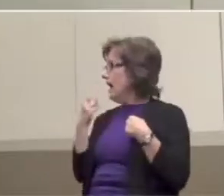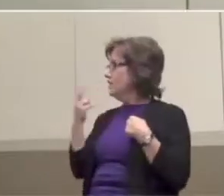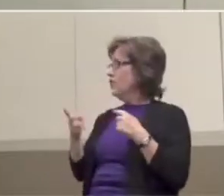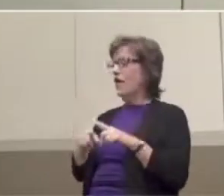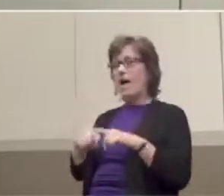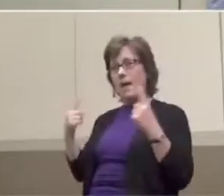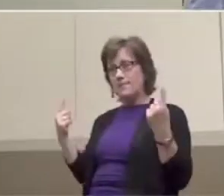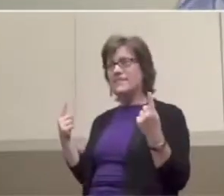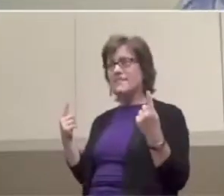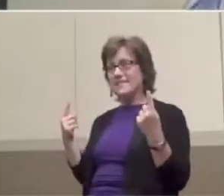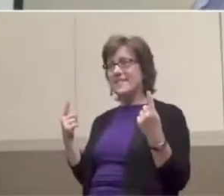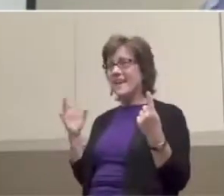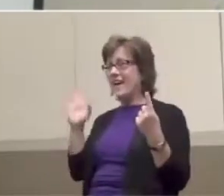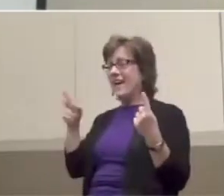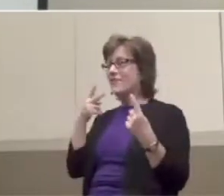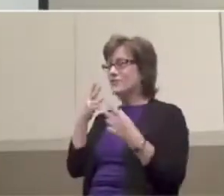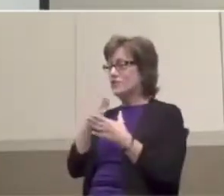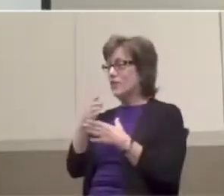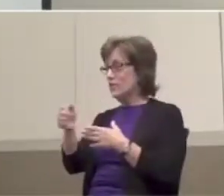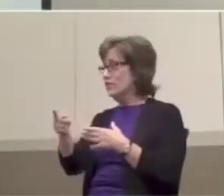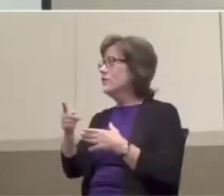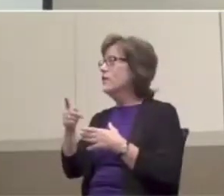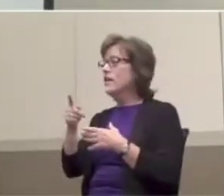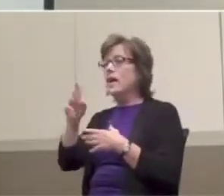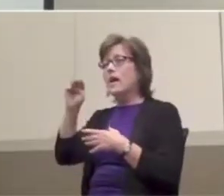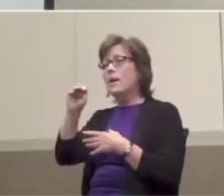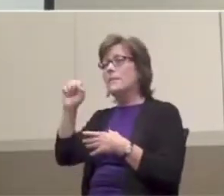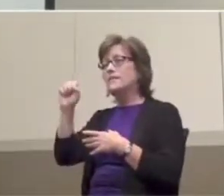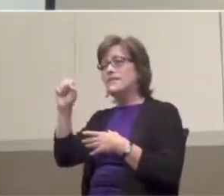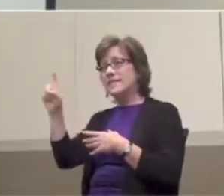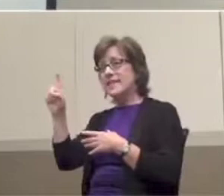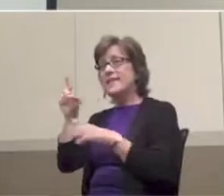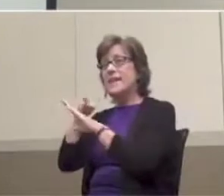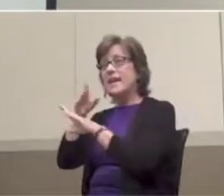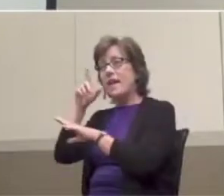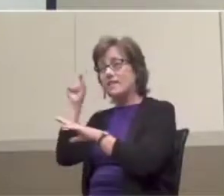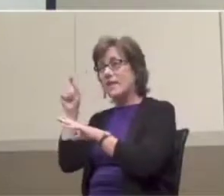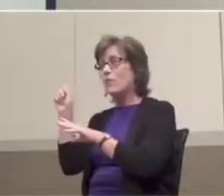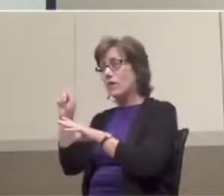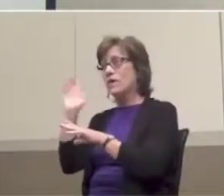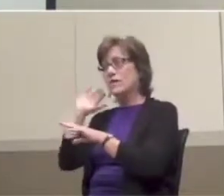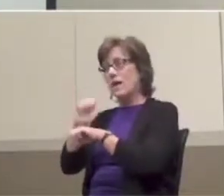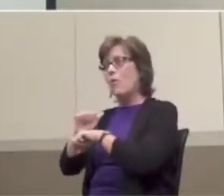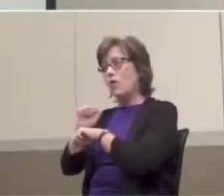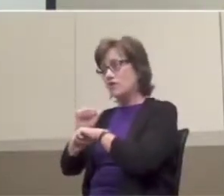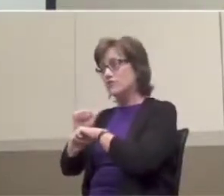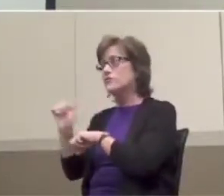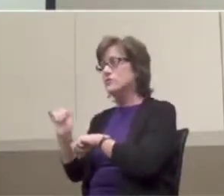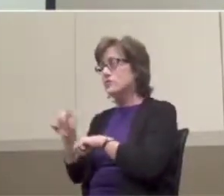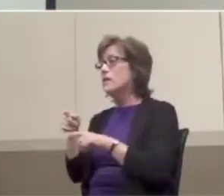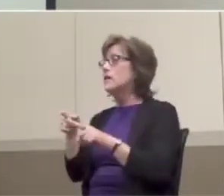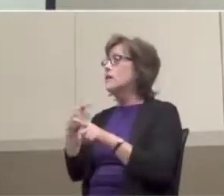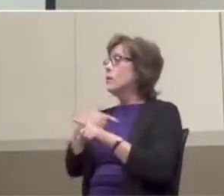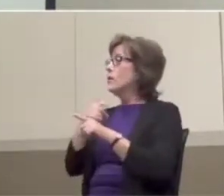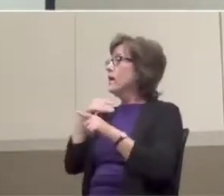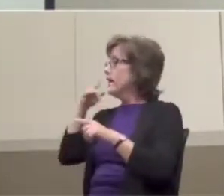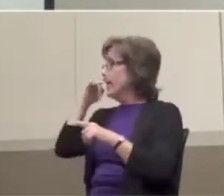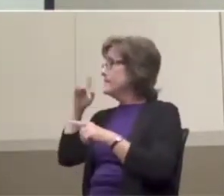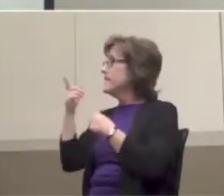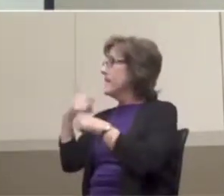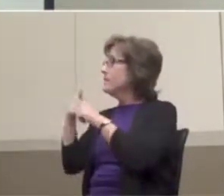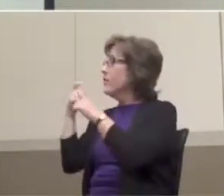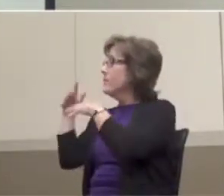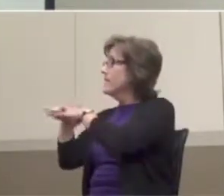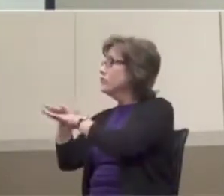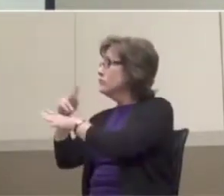I'll share with you, at Gallaudet, at the Model Secondary School for the Deaf, where I was working at as well, we would have kids who came from mainstream